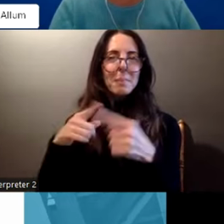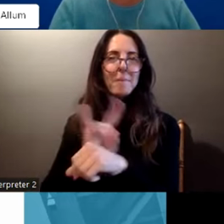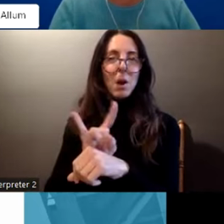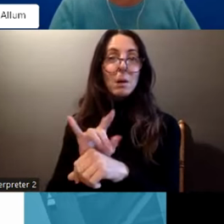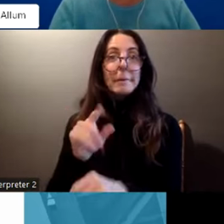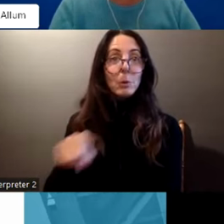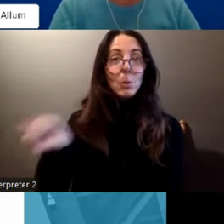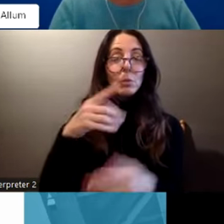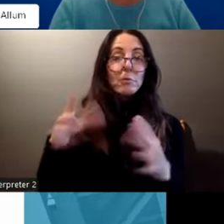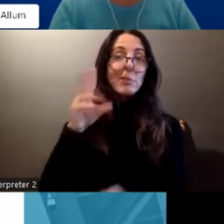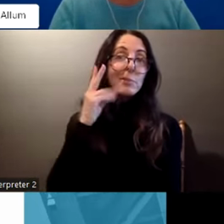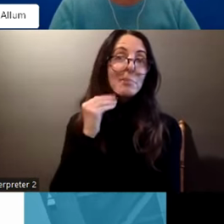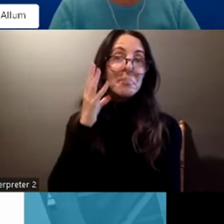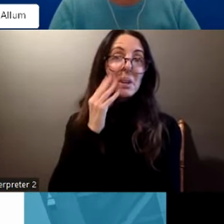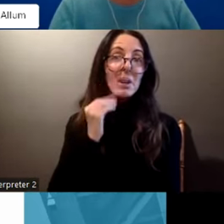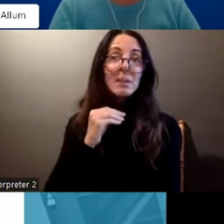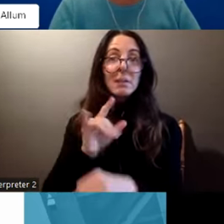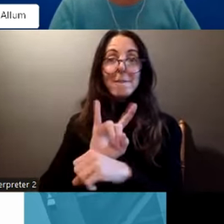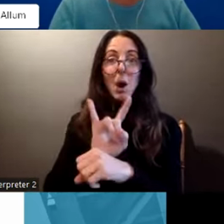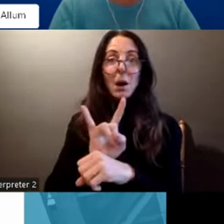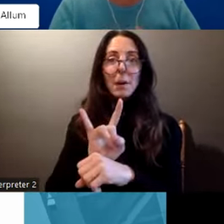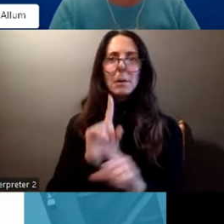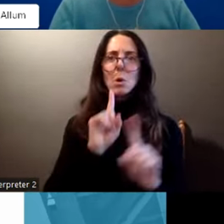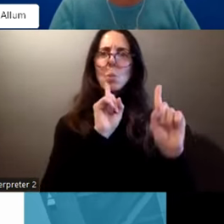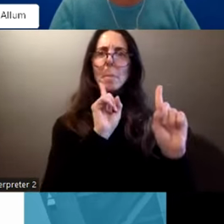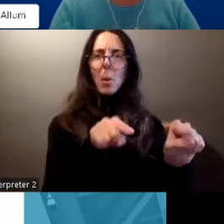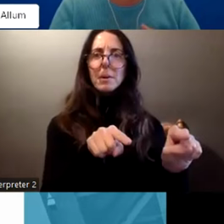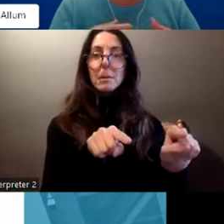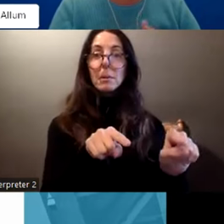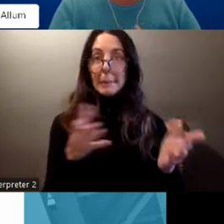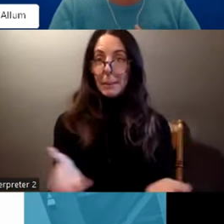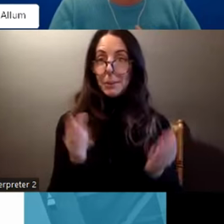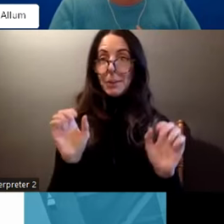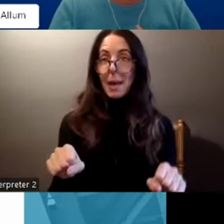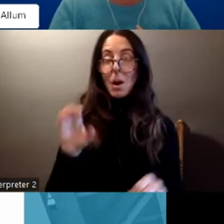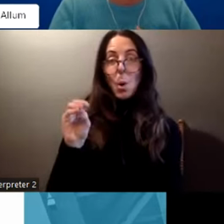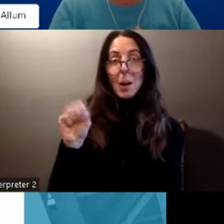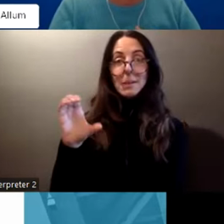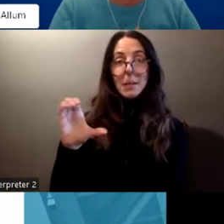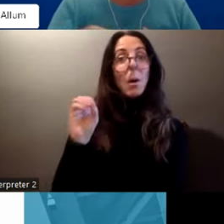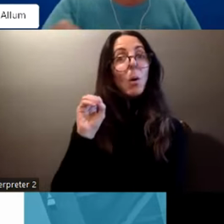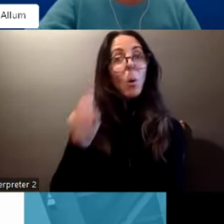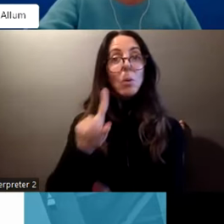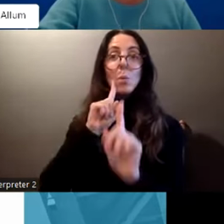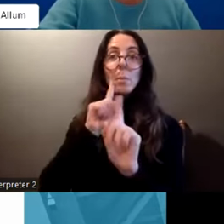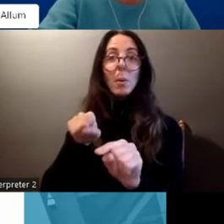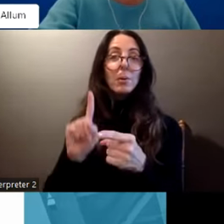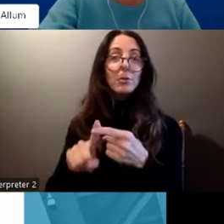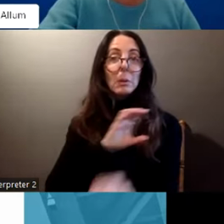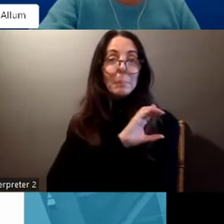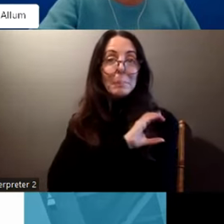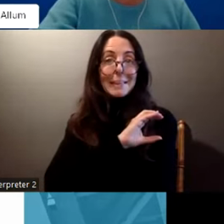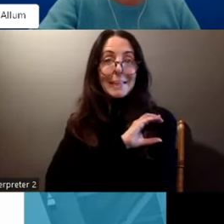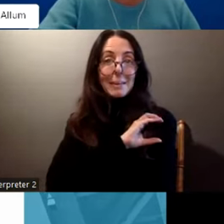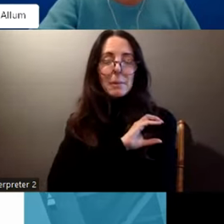of a fraud, please report it. You can report it to us at the OSC, you can report it to the local police, and you can